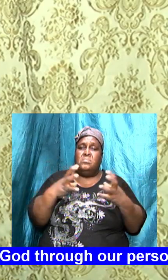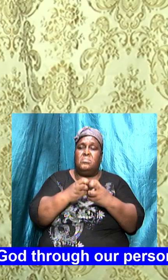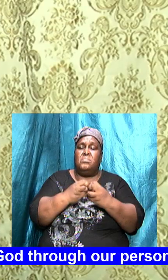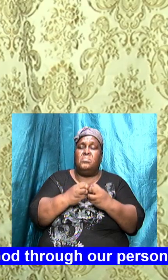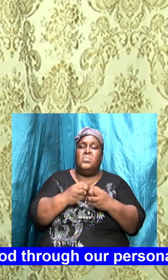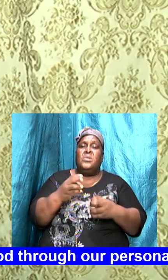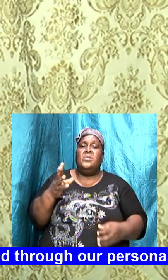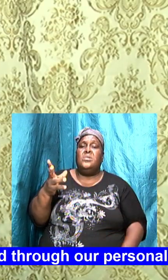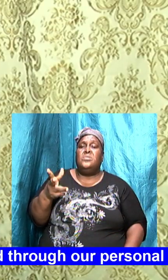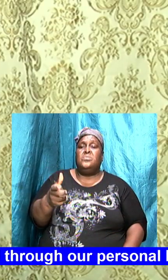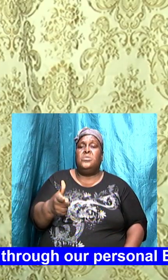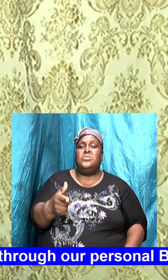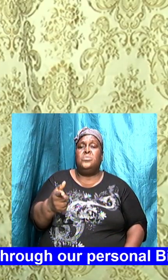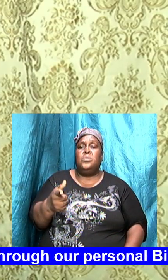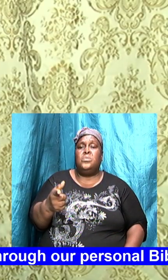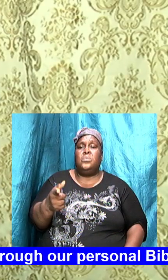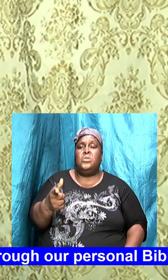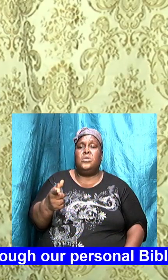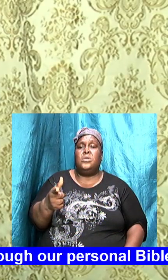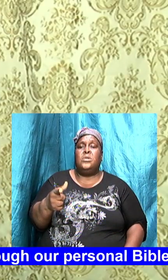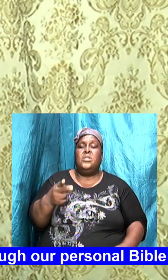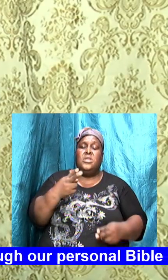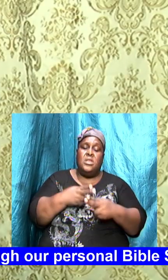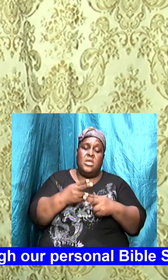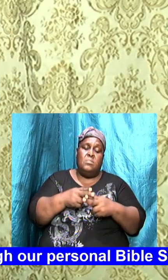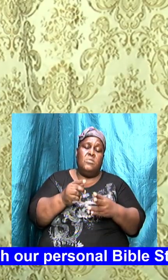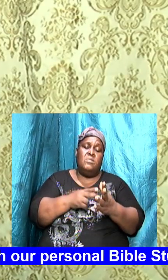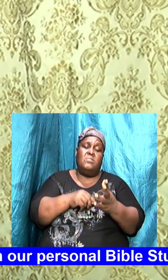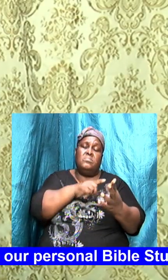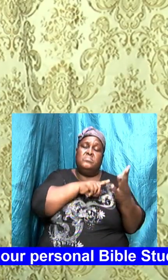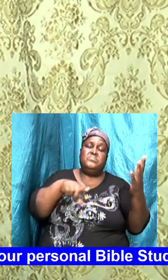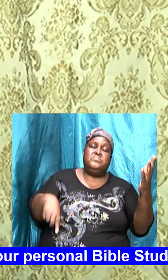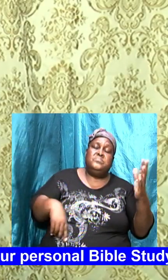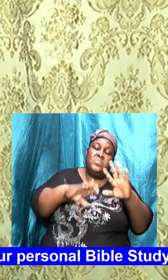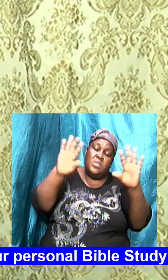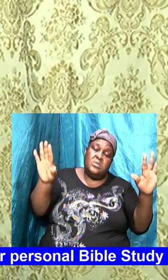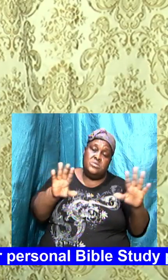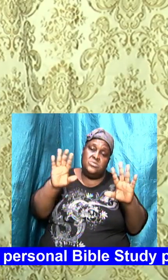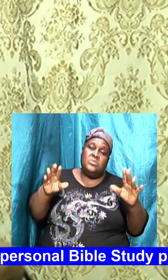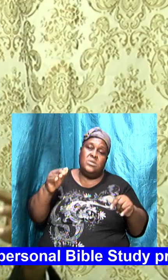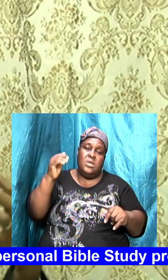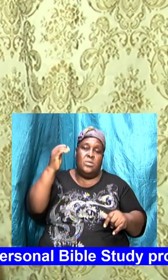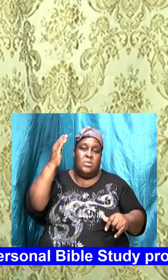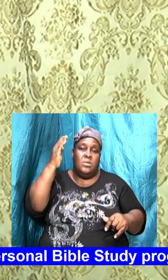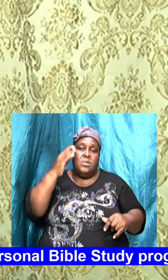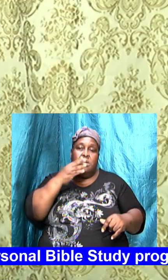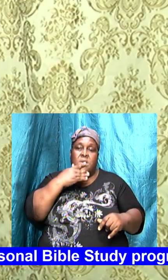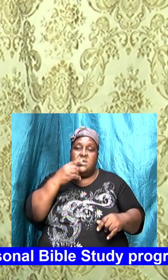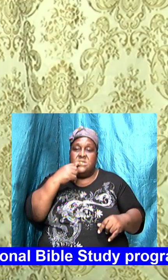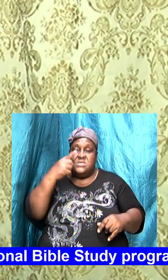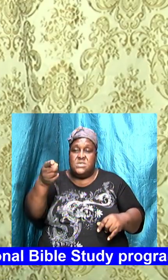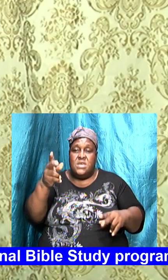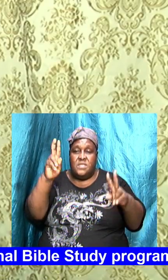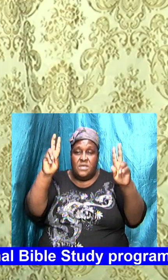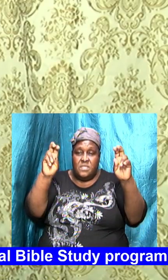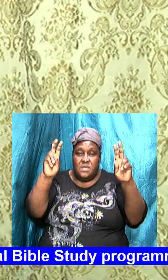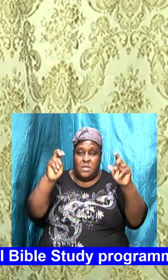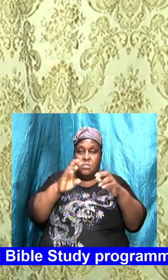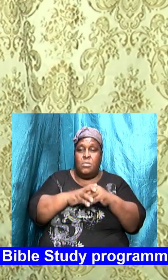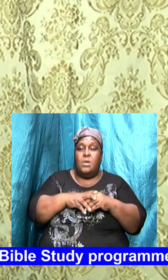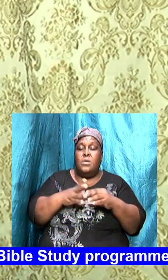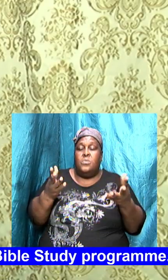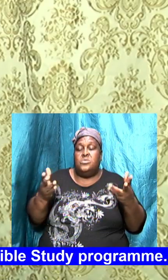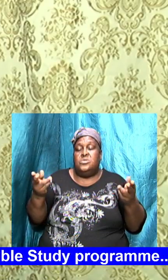2021 in the name of the Lord. Come Sunday, we will announce the theme and we will outline what is going to be happening